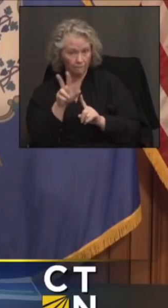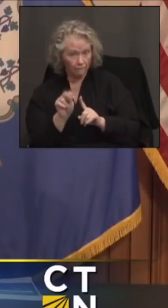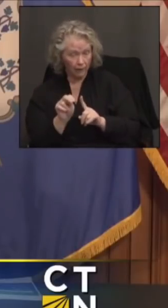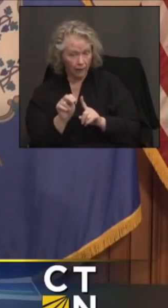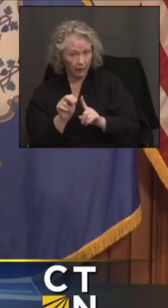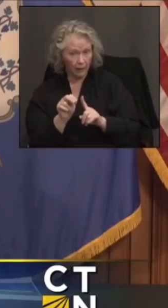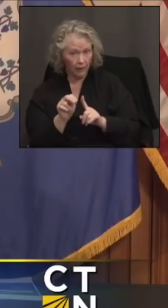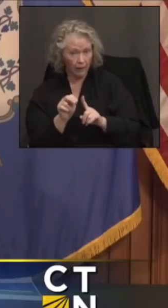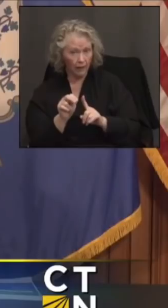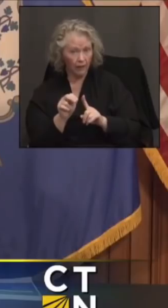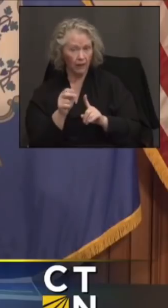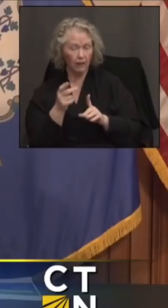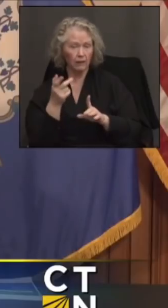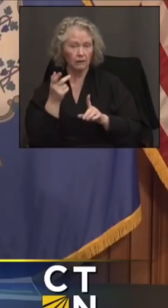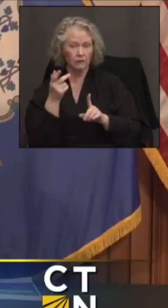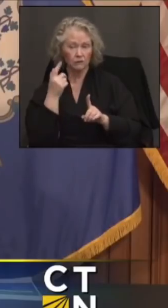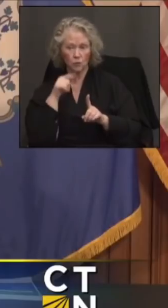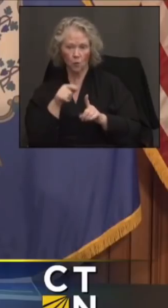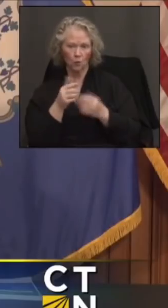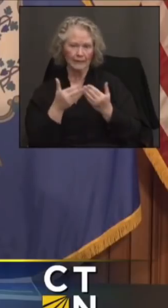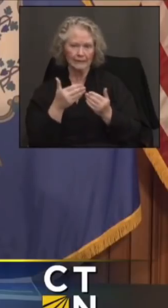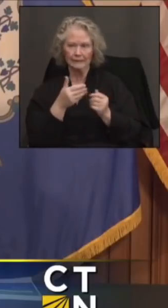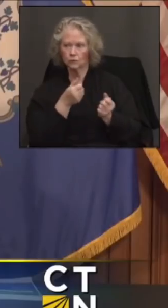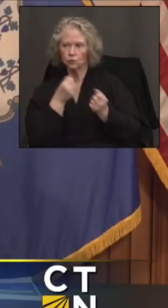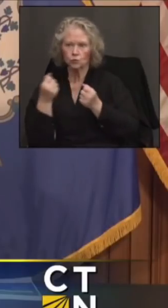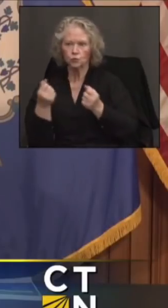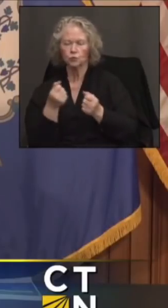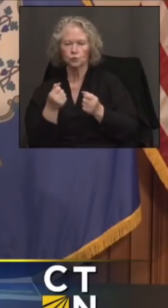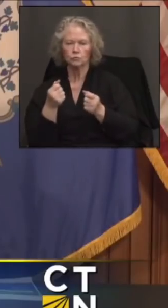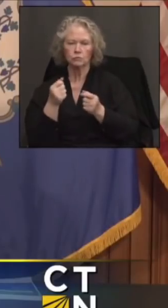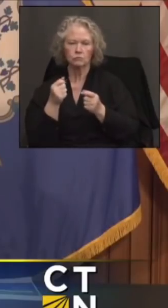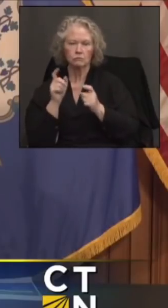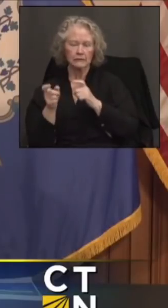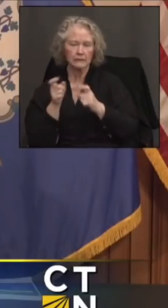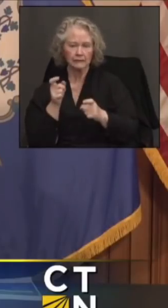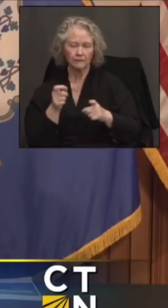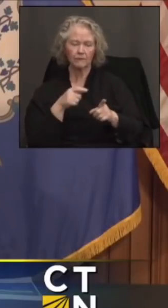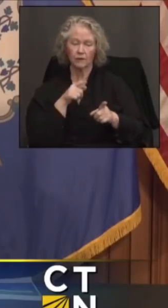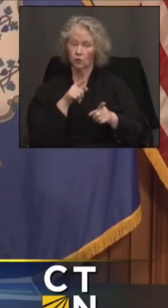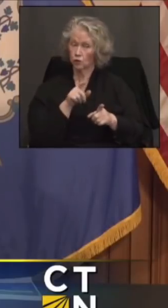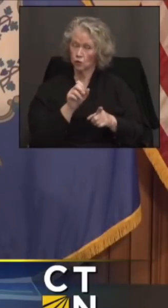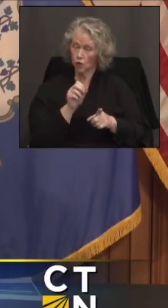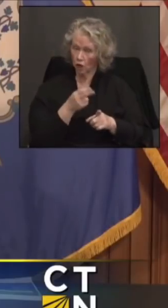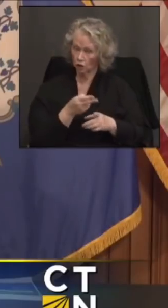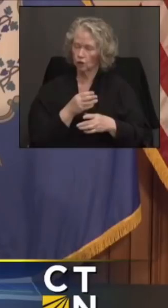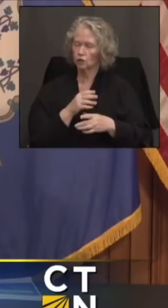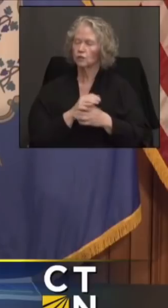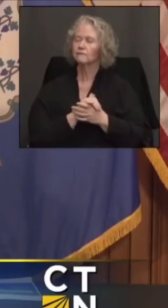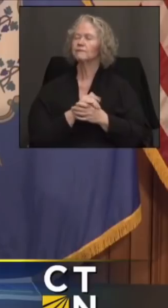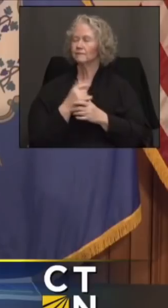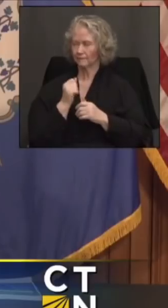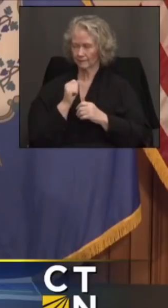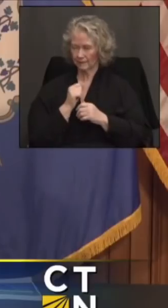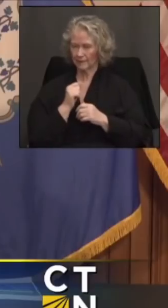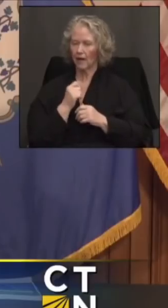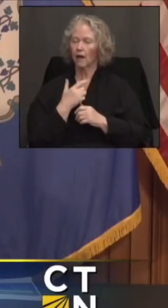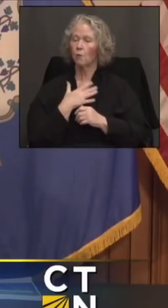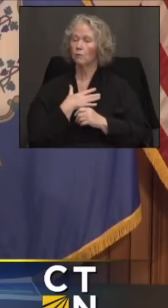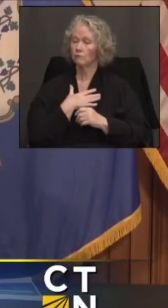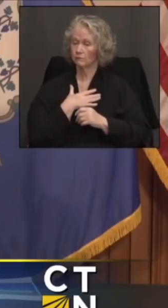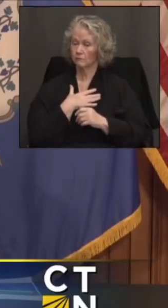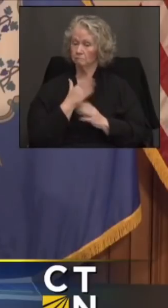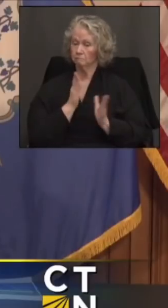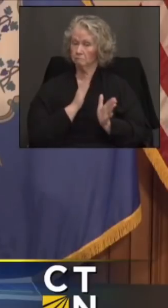one-shot dose to the communities that need it most? Josh? Yeah, our current plan is to